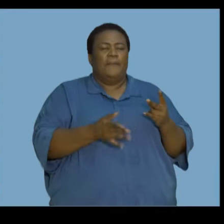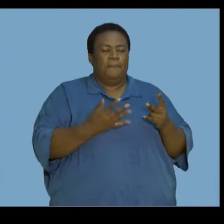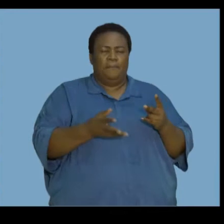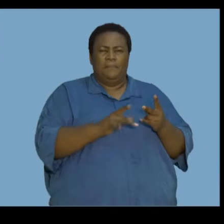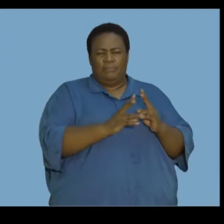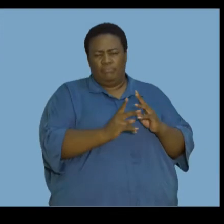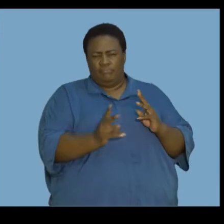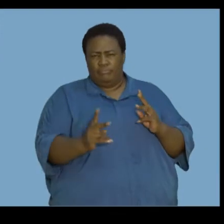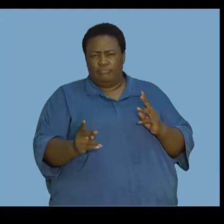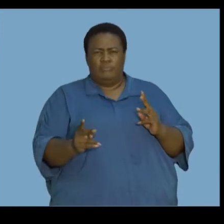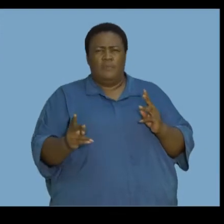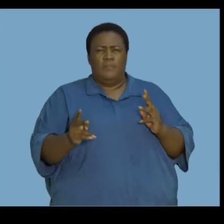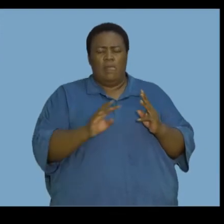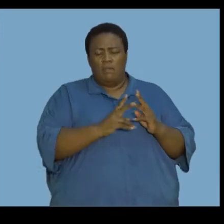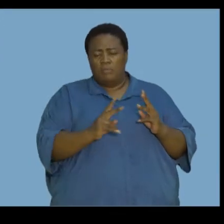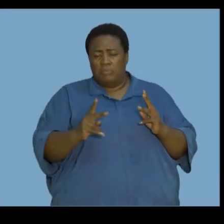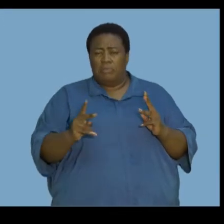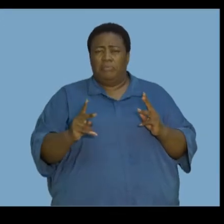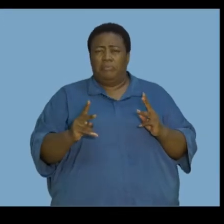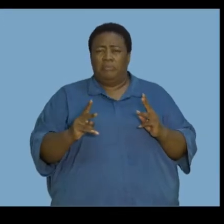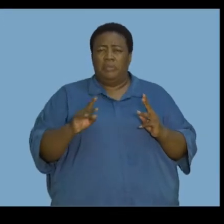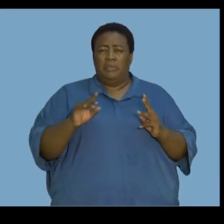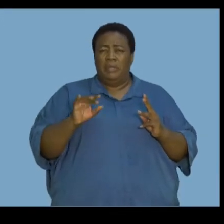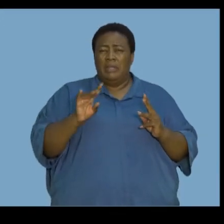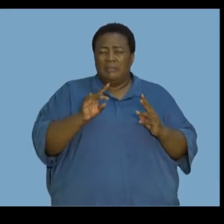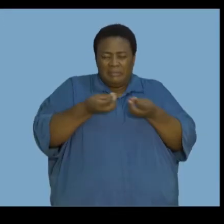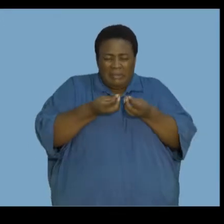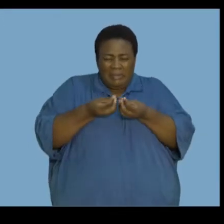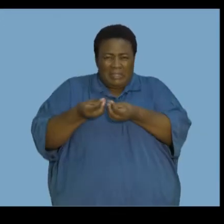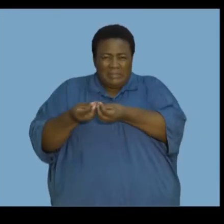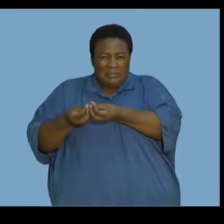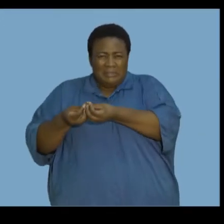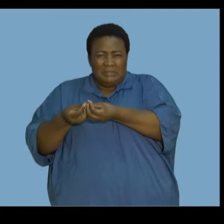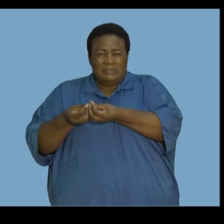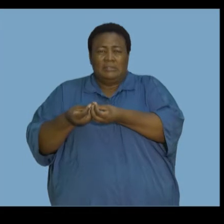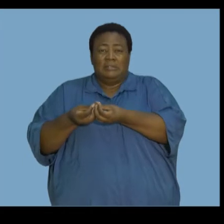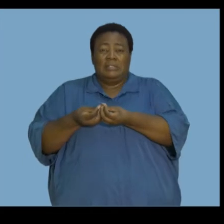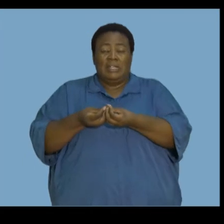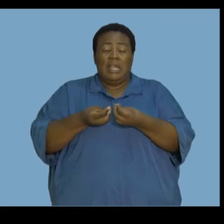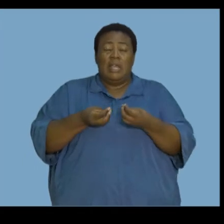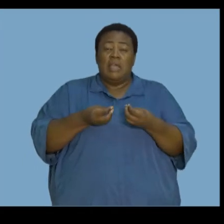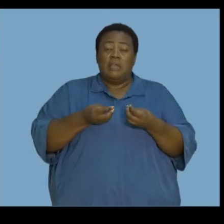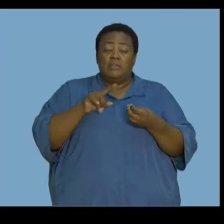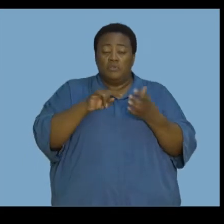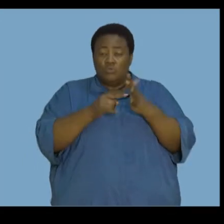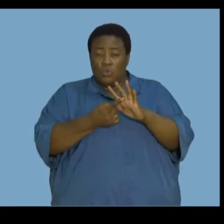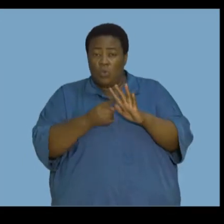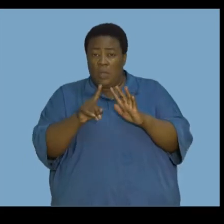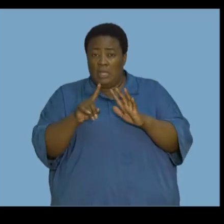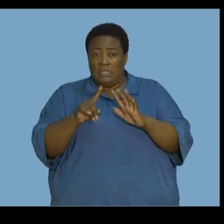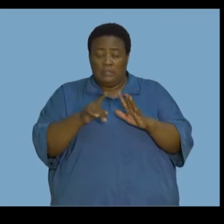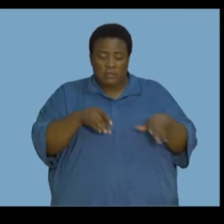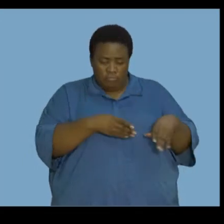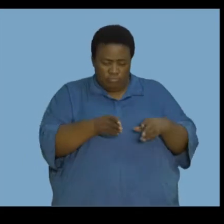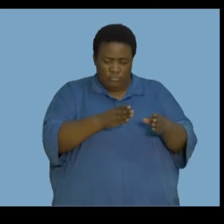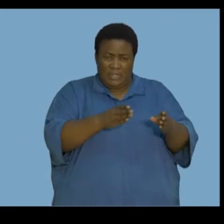maggot, bloodworms, dragonfly larvae. This indicates that the stream is A,